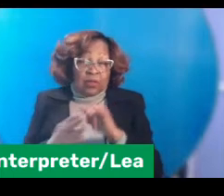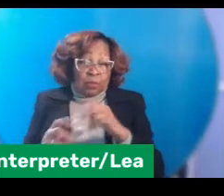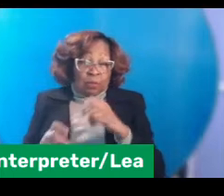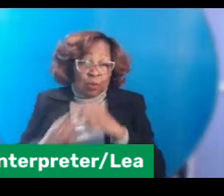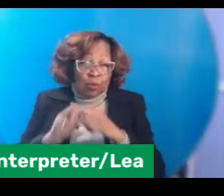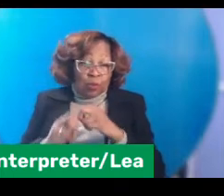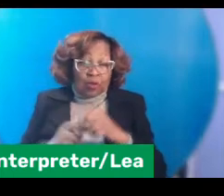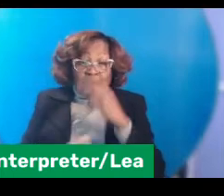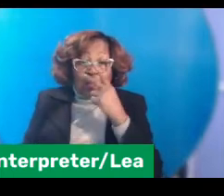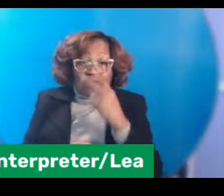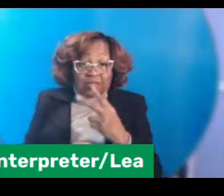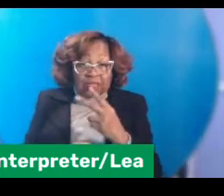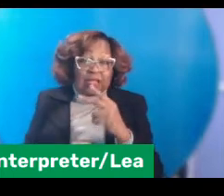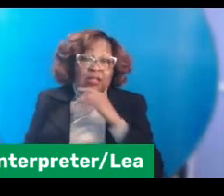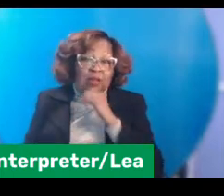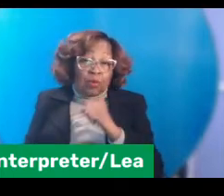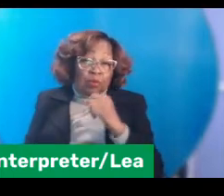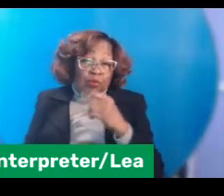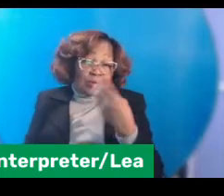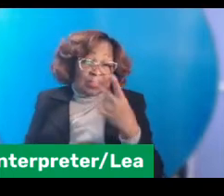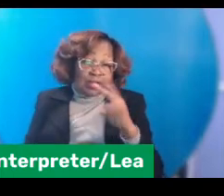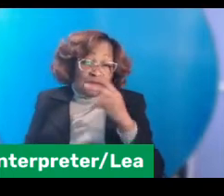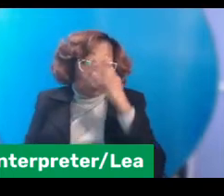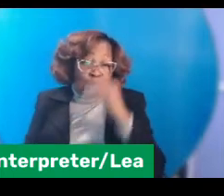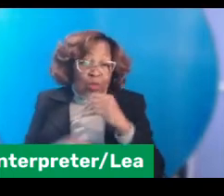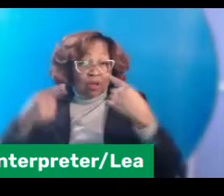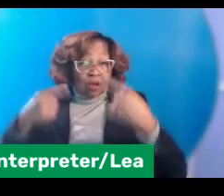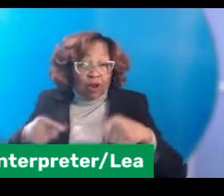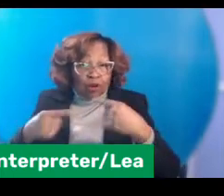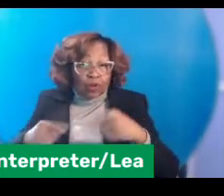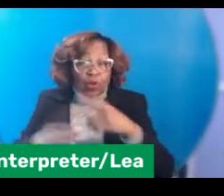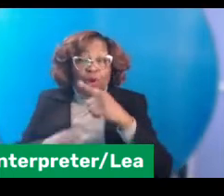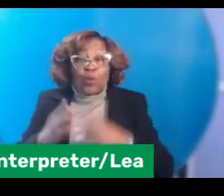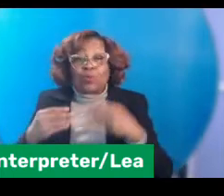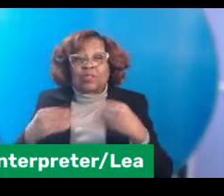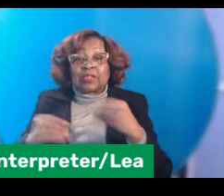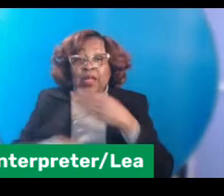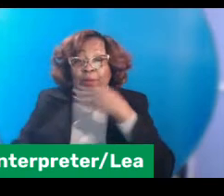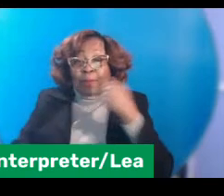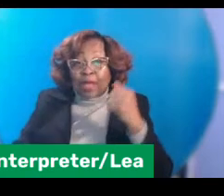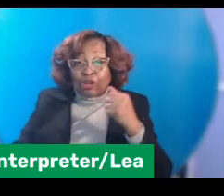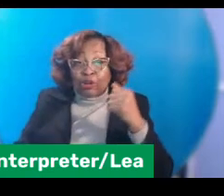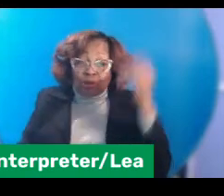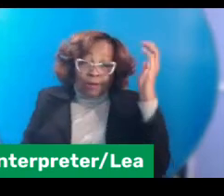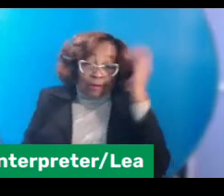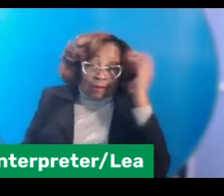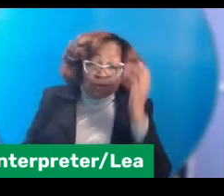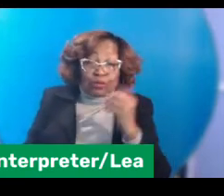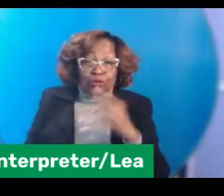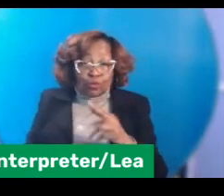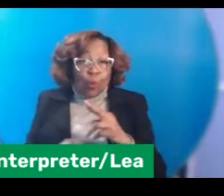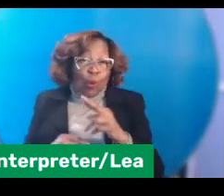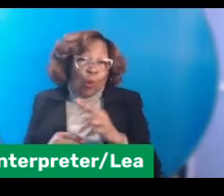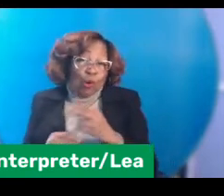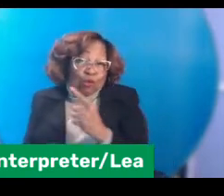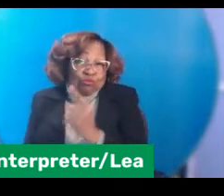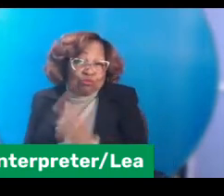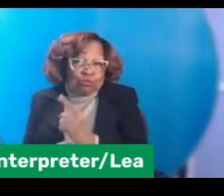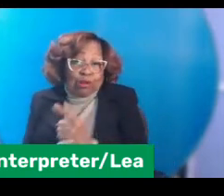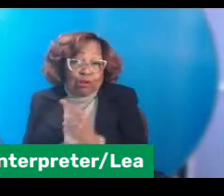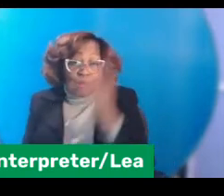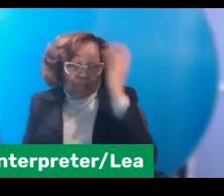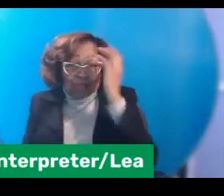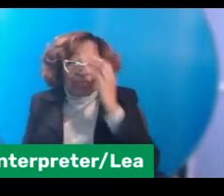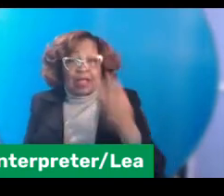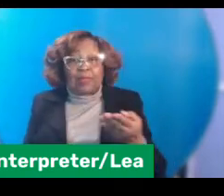seen 17-year-old boys argue what will sell better, romaine lettuce or the full lettuce heads, and then place a bet on